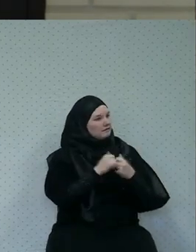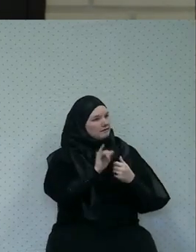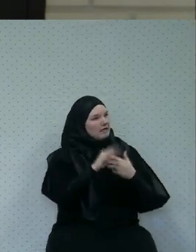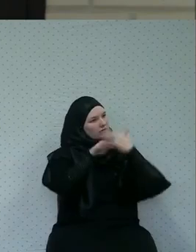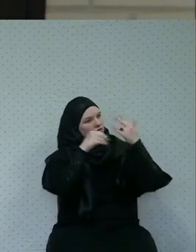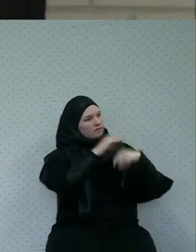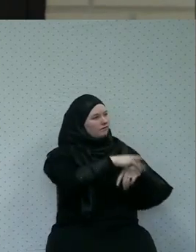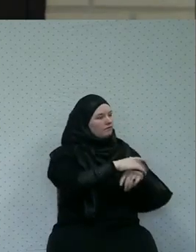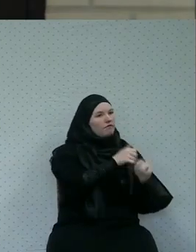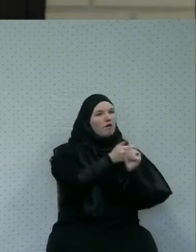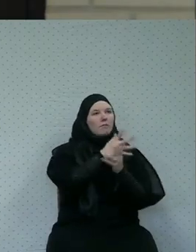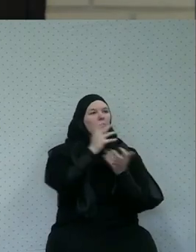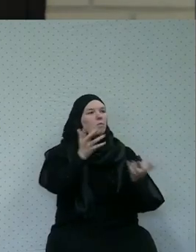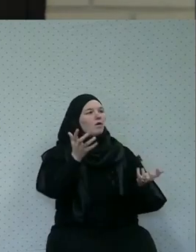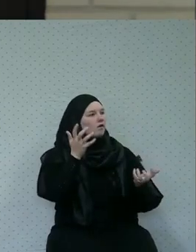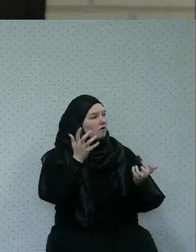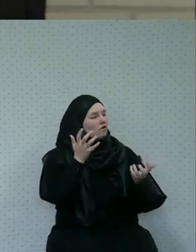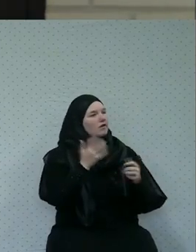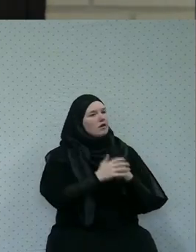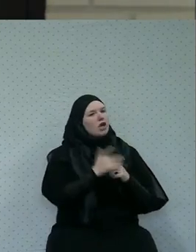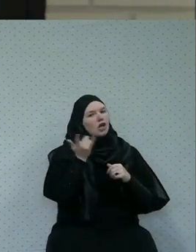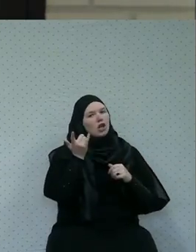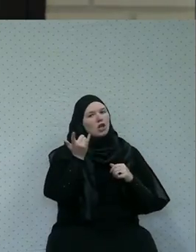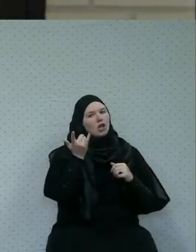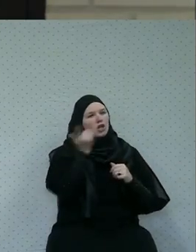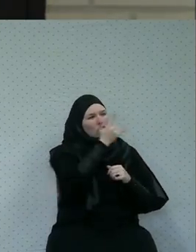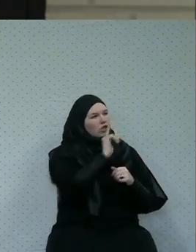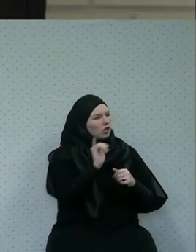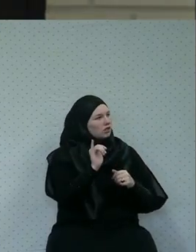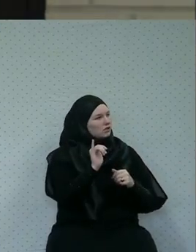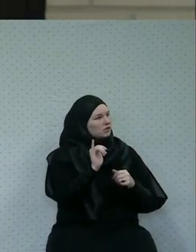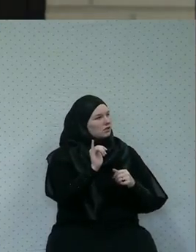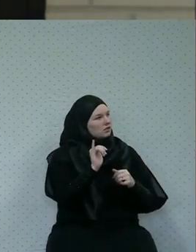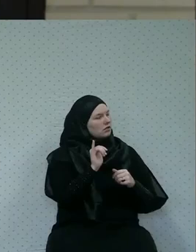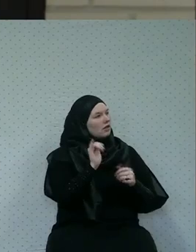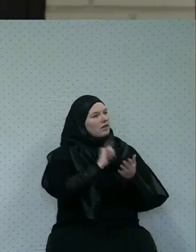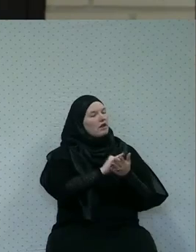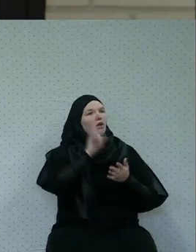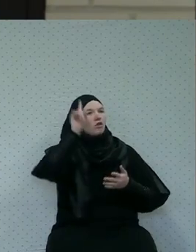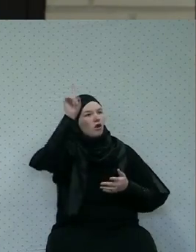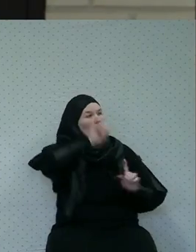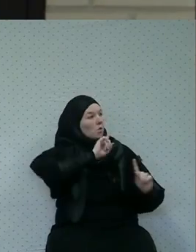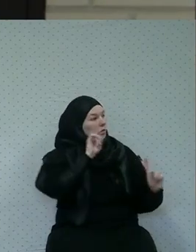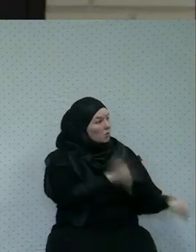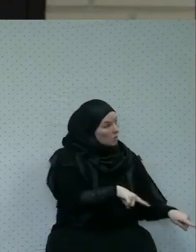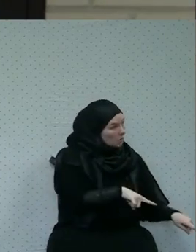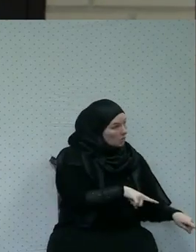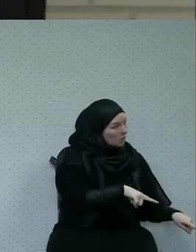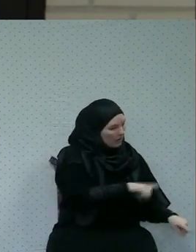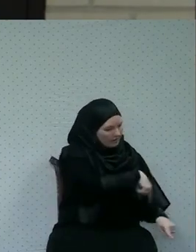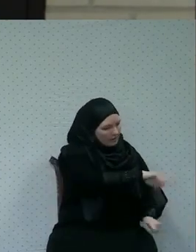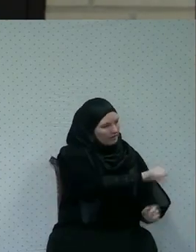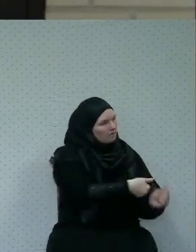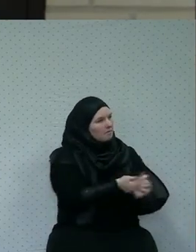So it looks like there are amongst our creations those that Allah orders and they